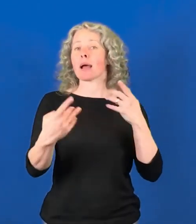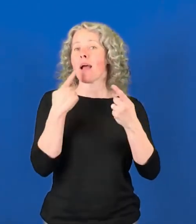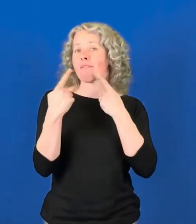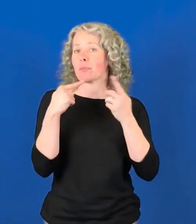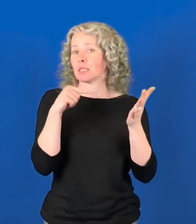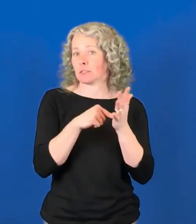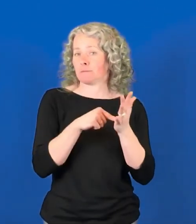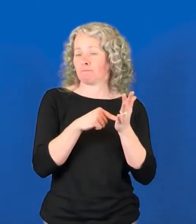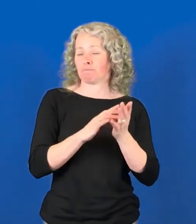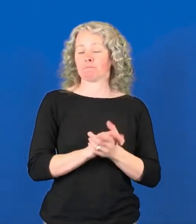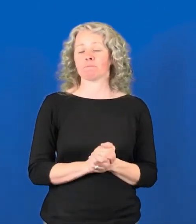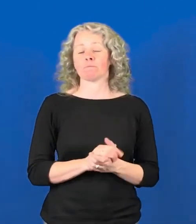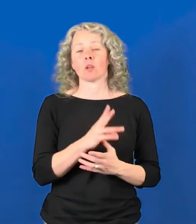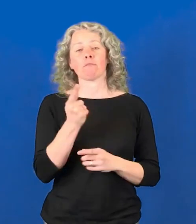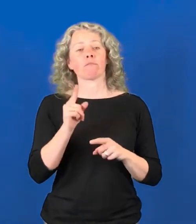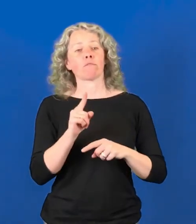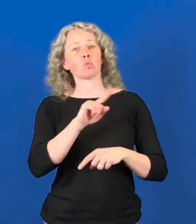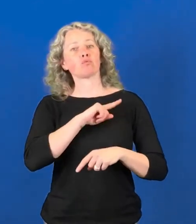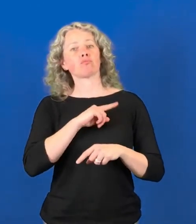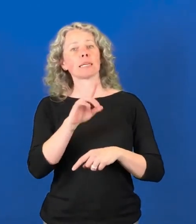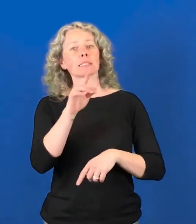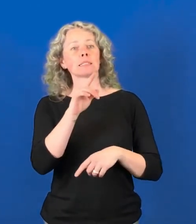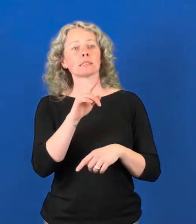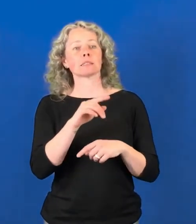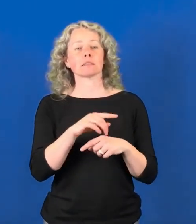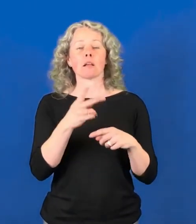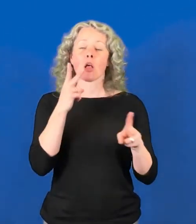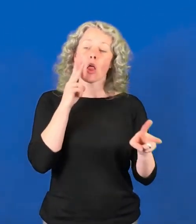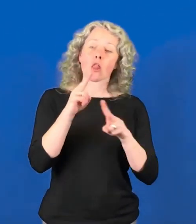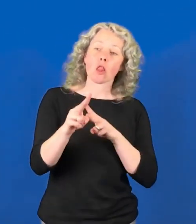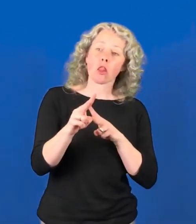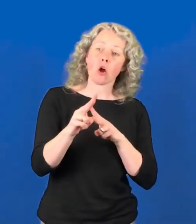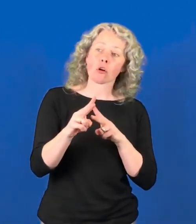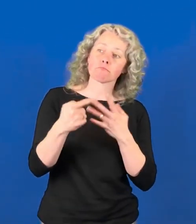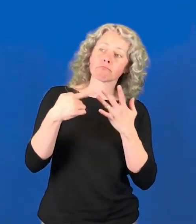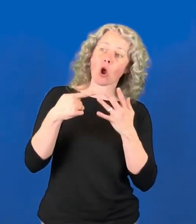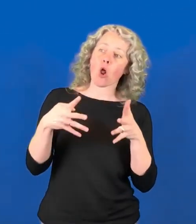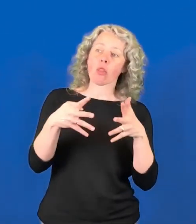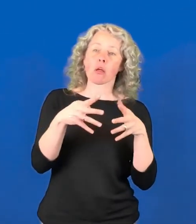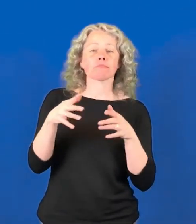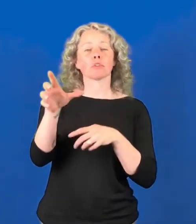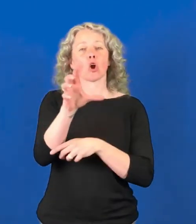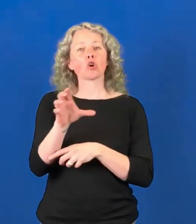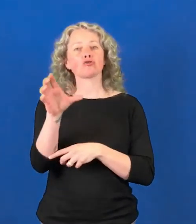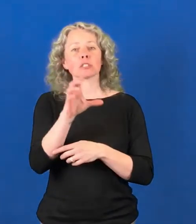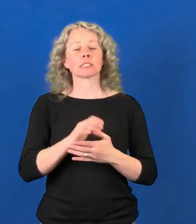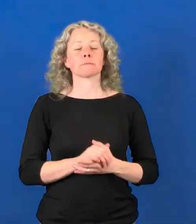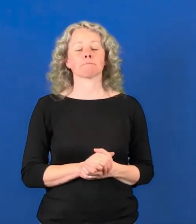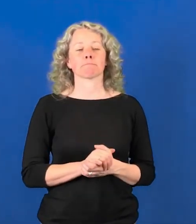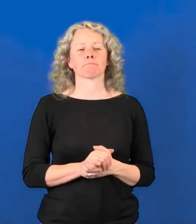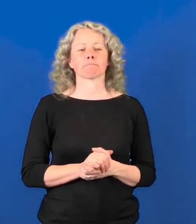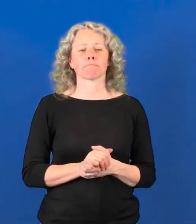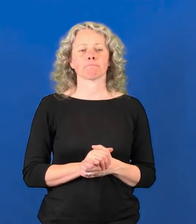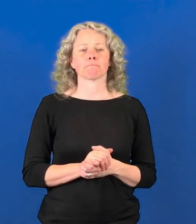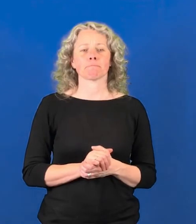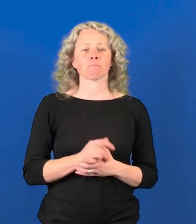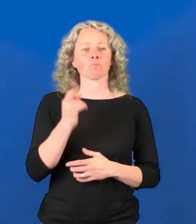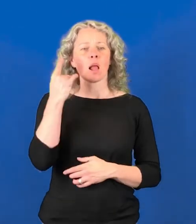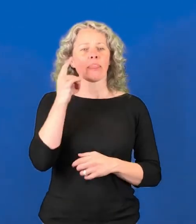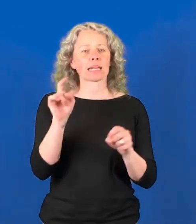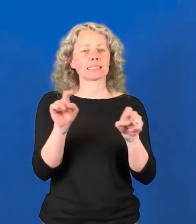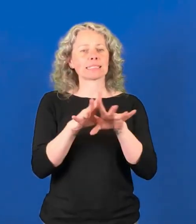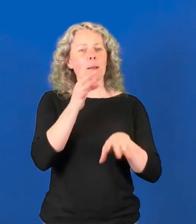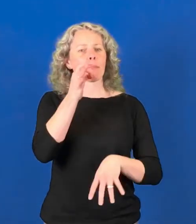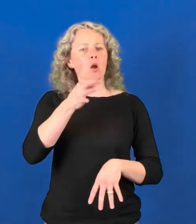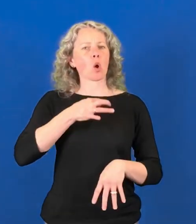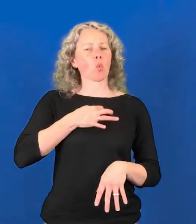large databases. There's a couple of different reasons why we've looked at why we look to these types of publications. And